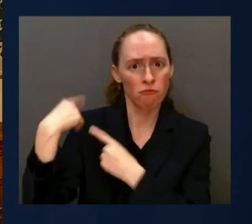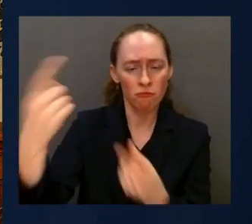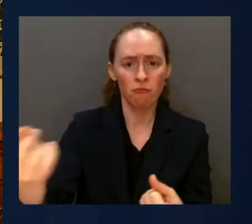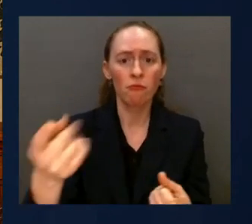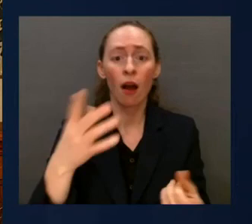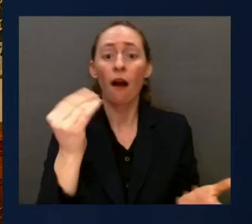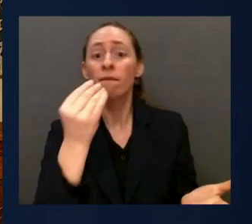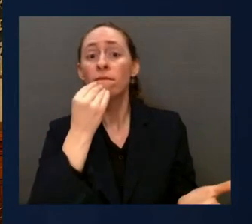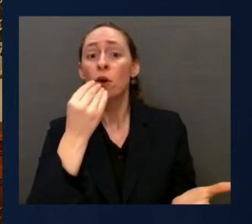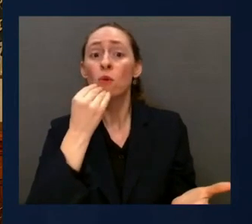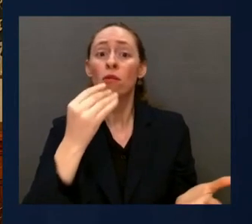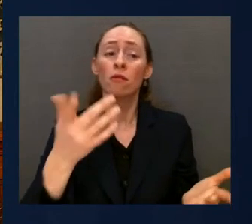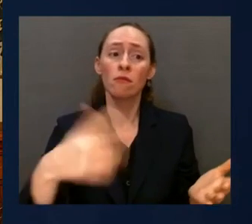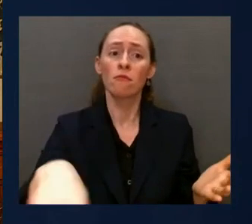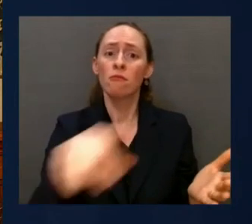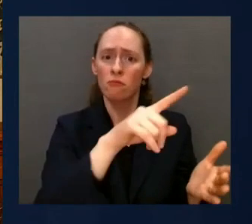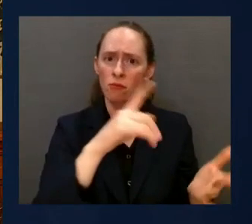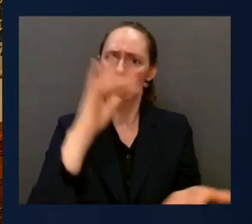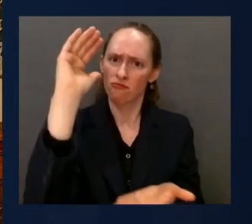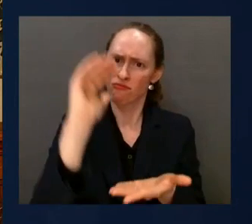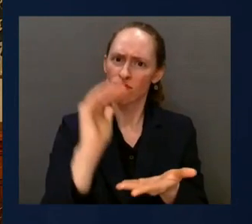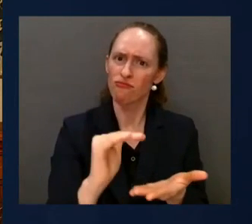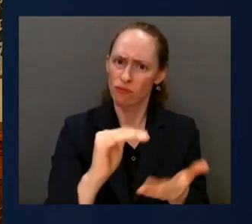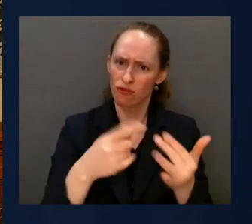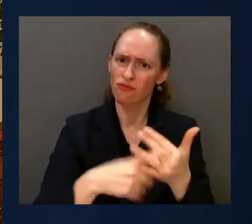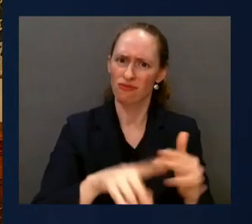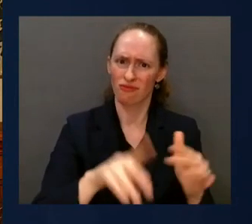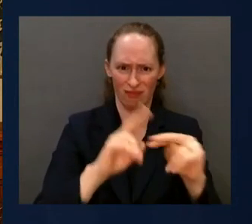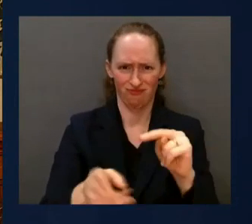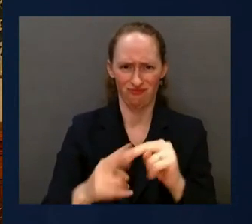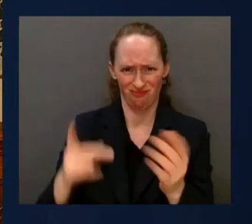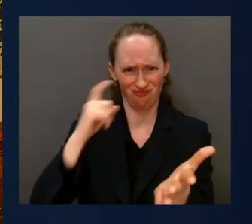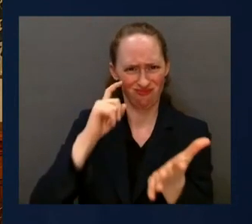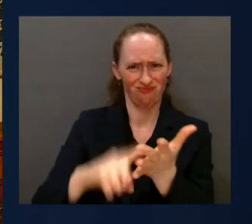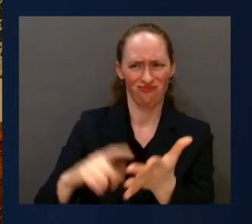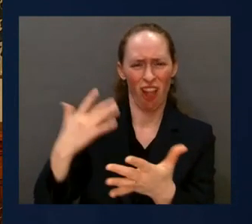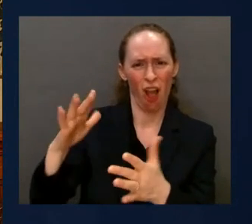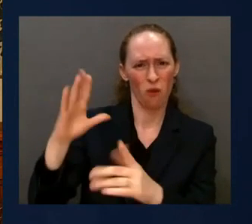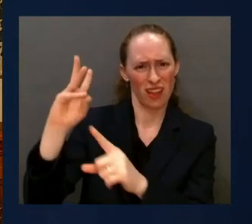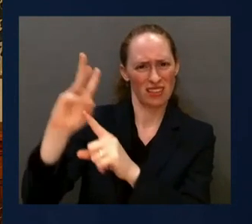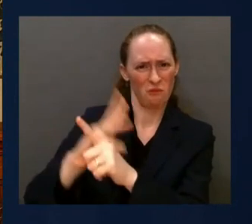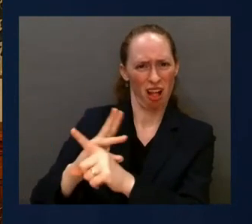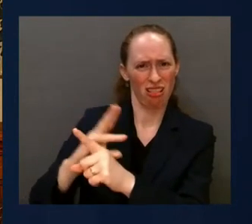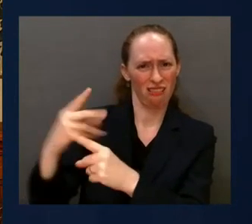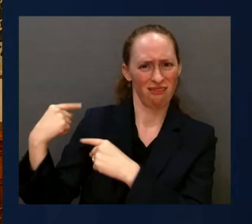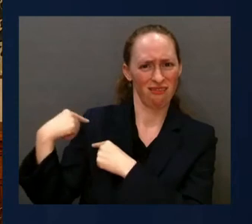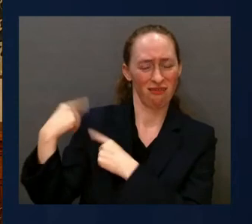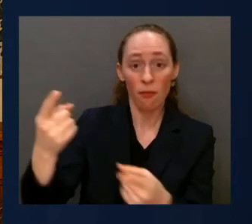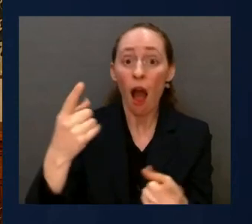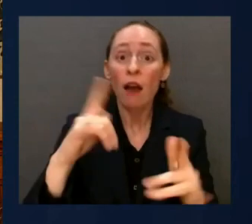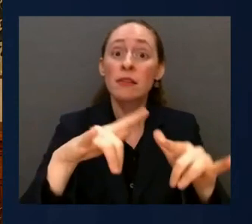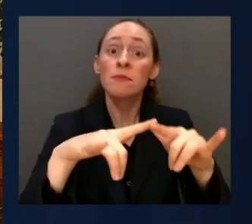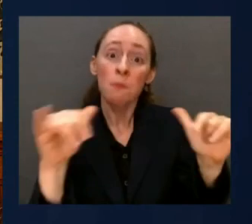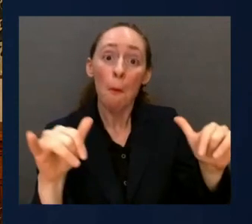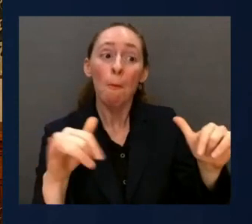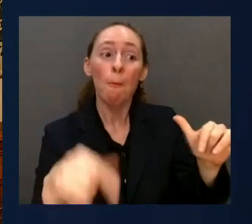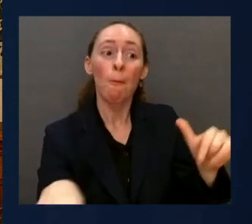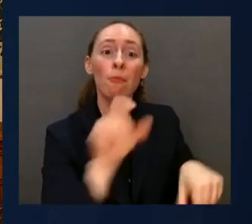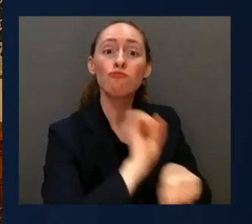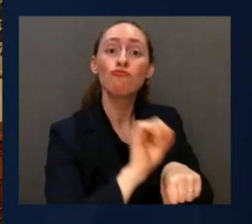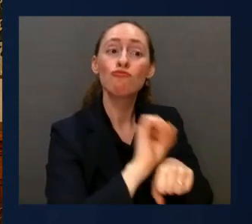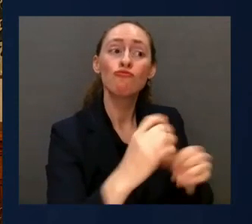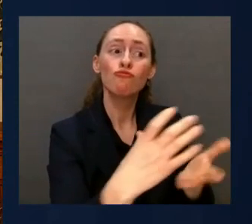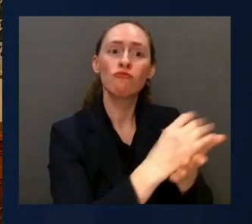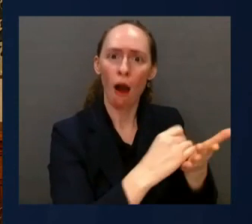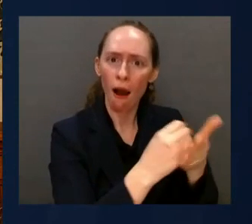take-home pay has gone up. Additionally, over the last 2 years, a record 10 million Americans